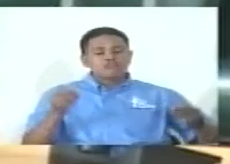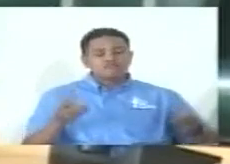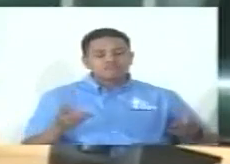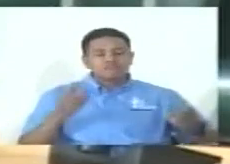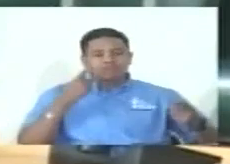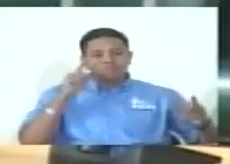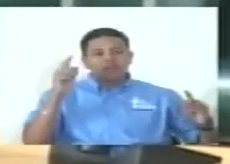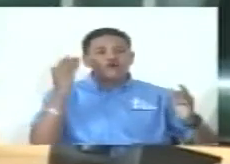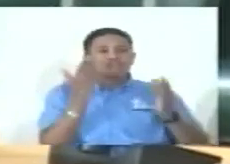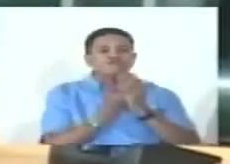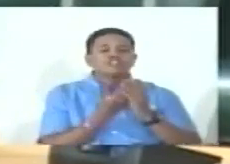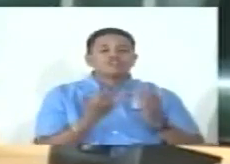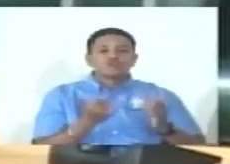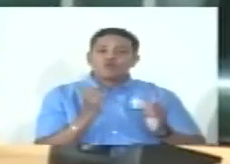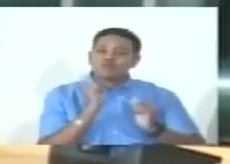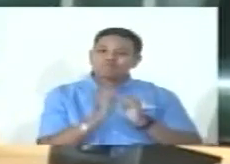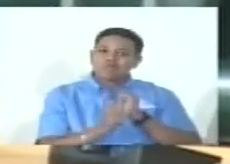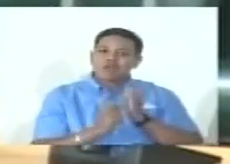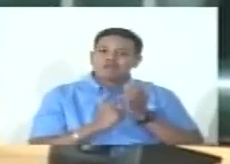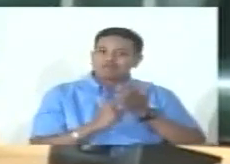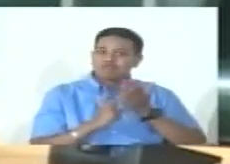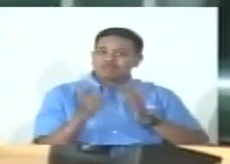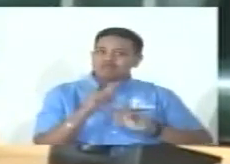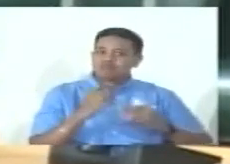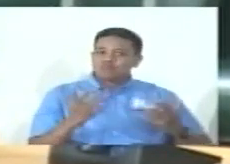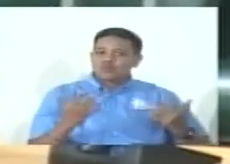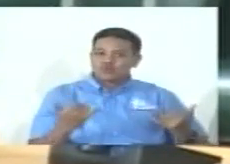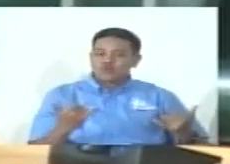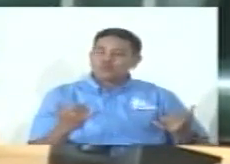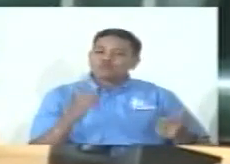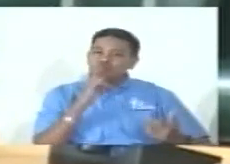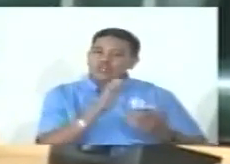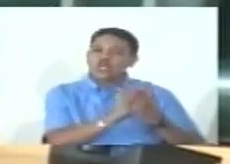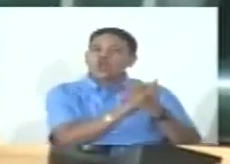this level. It's commendable.